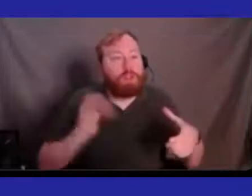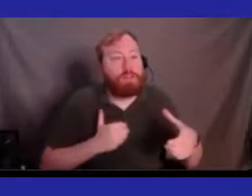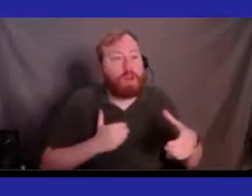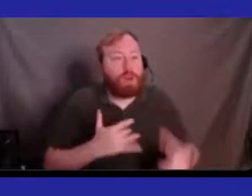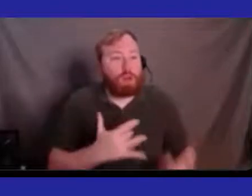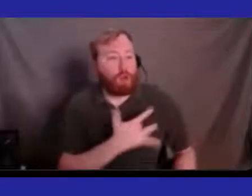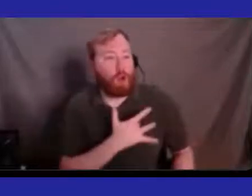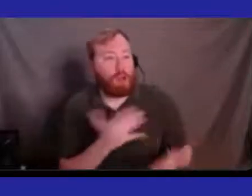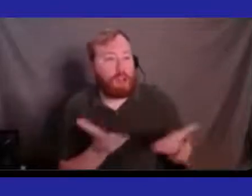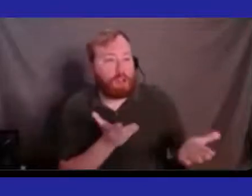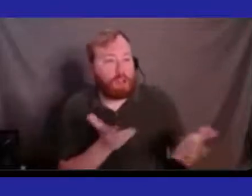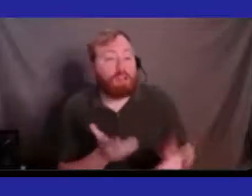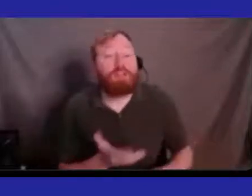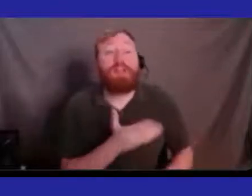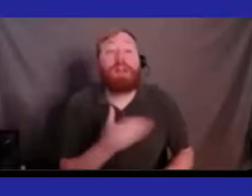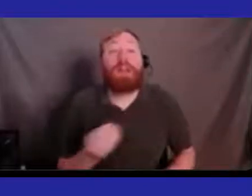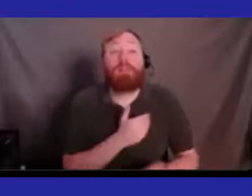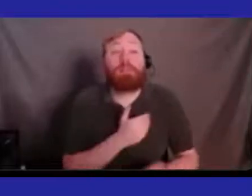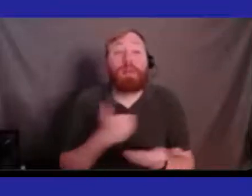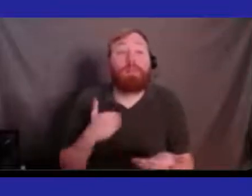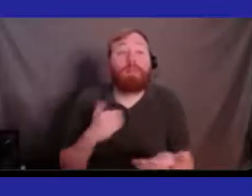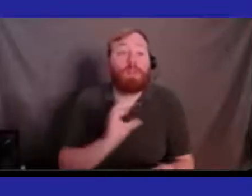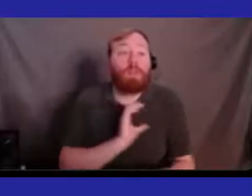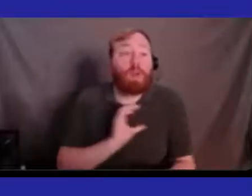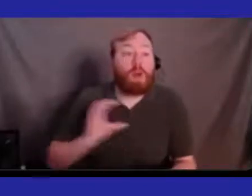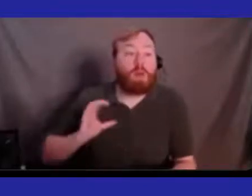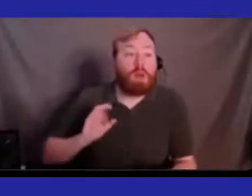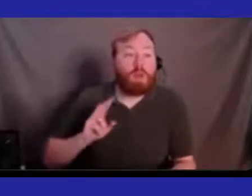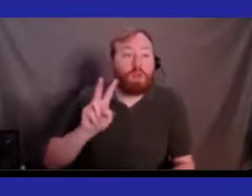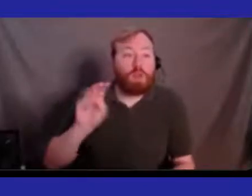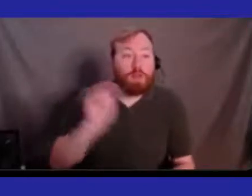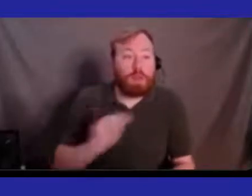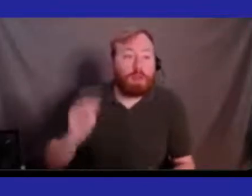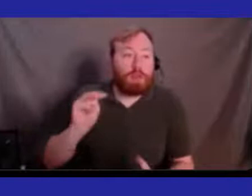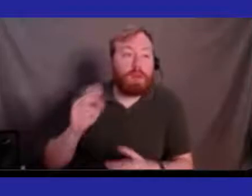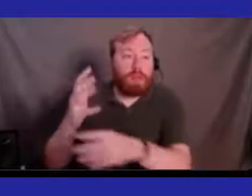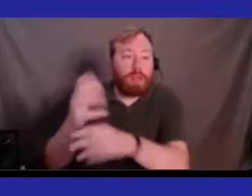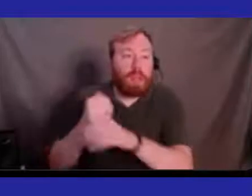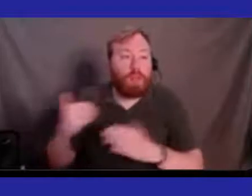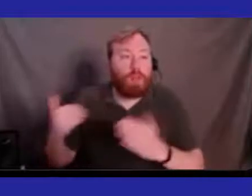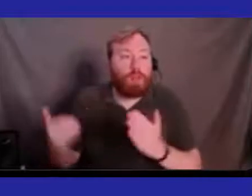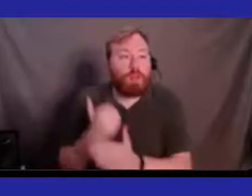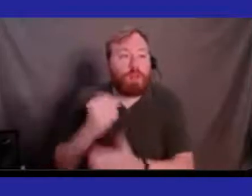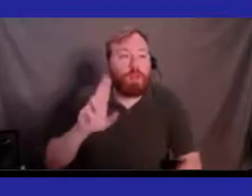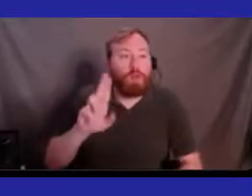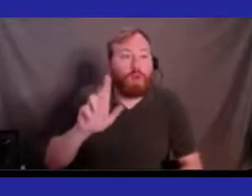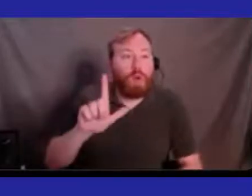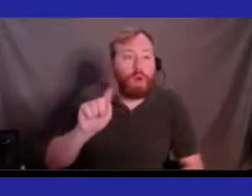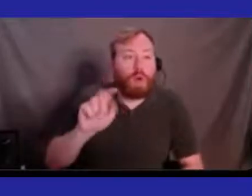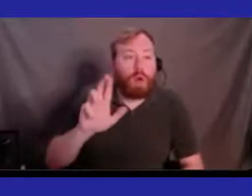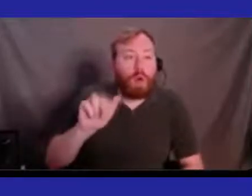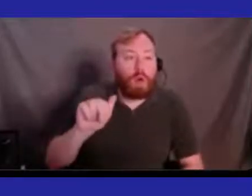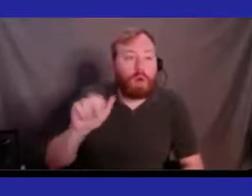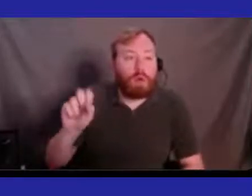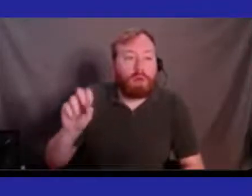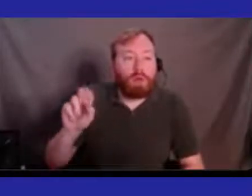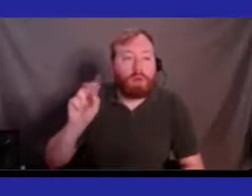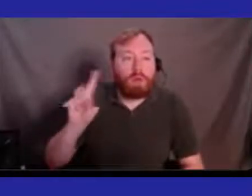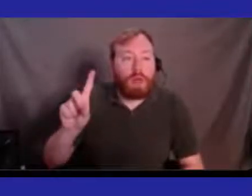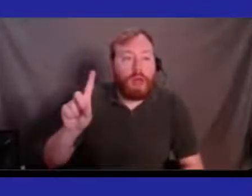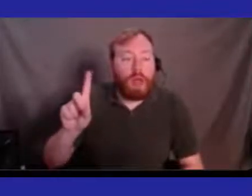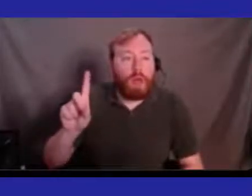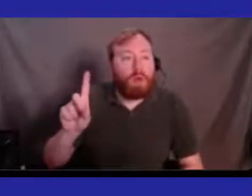Congress, $2 million to acquire new ultrasound units for our inpatient and